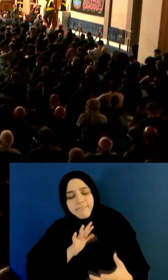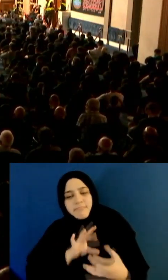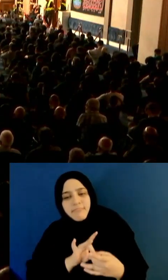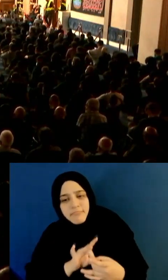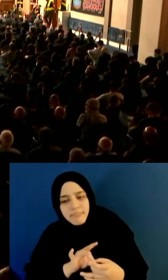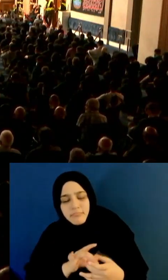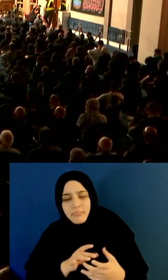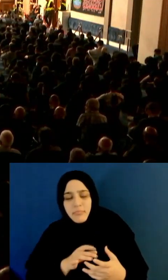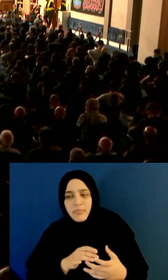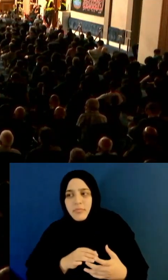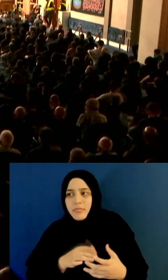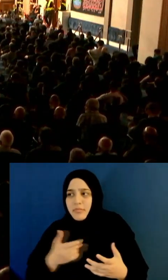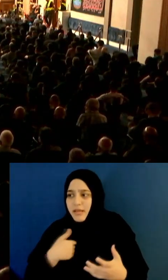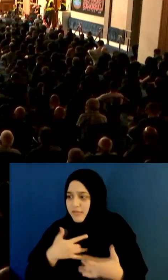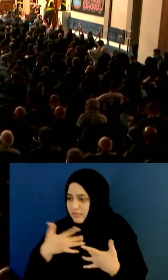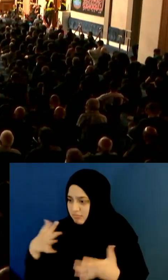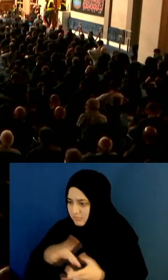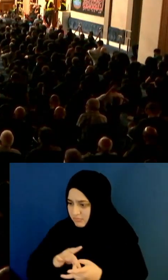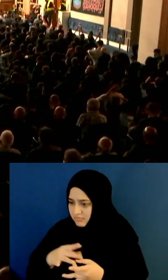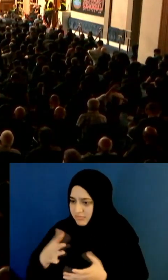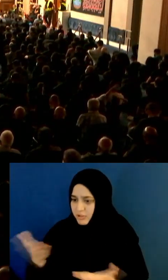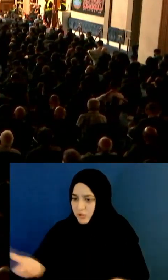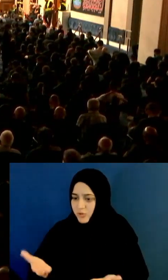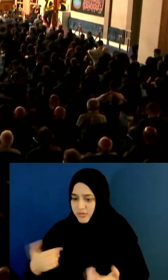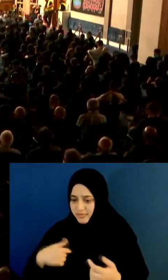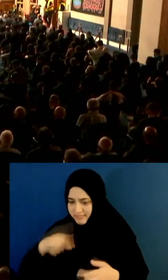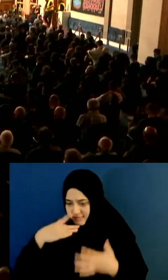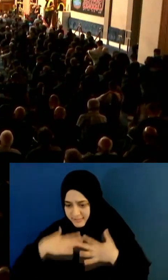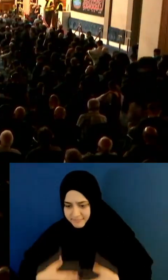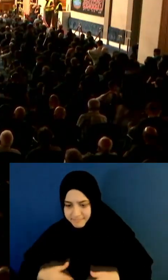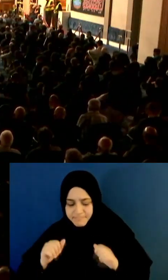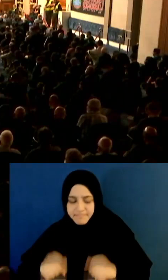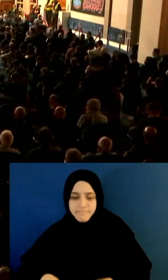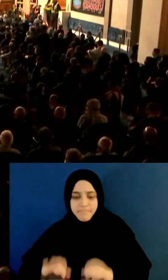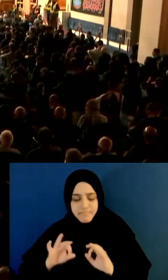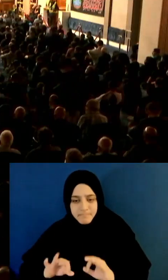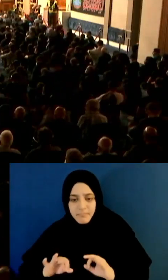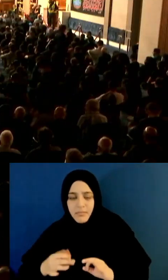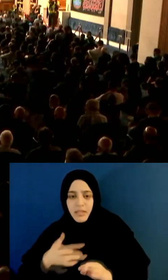here. This is my home, this is my identity.